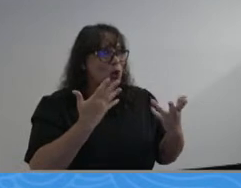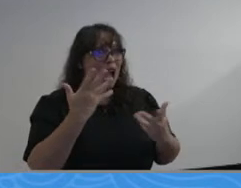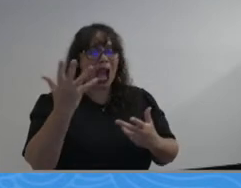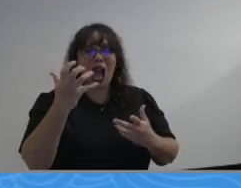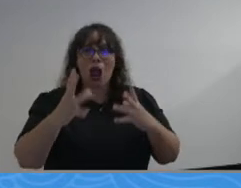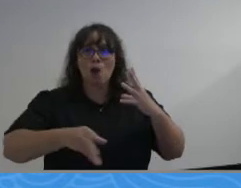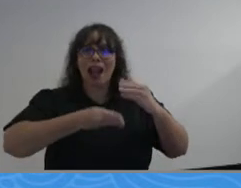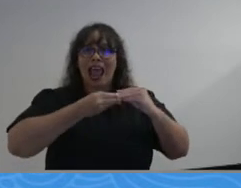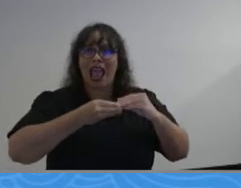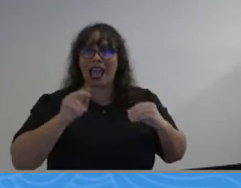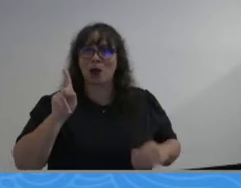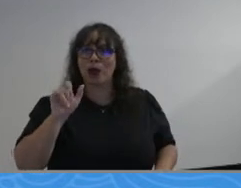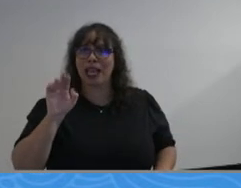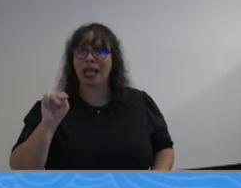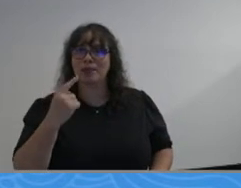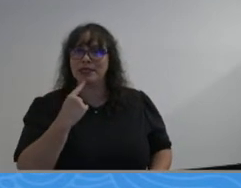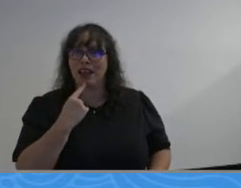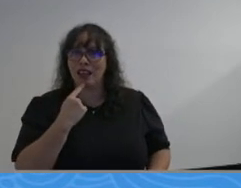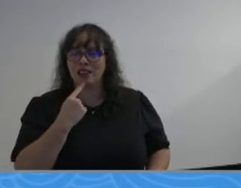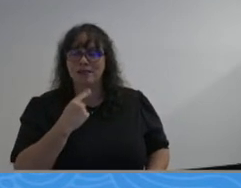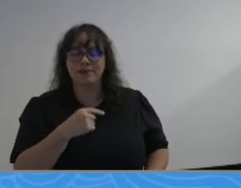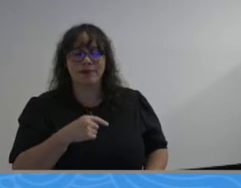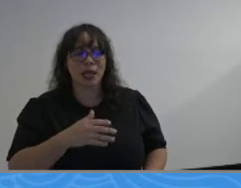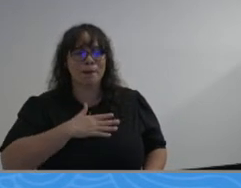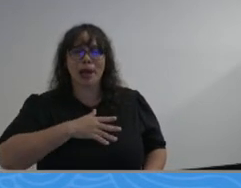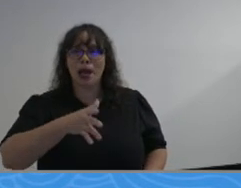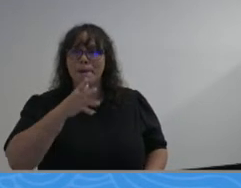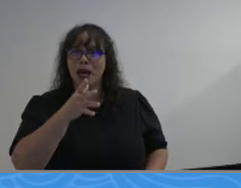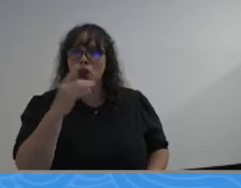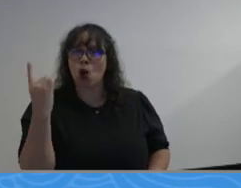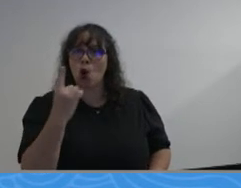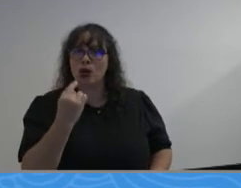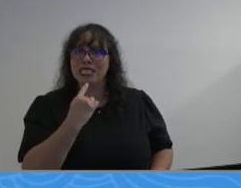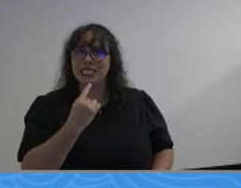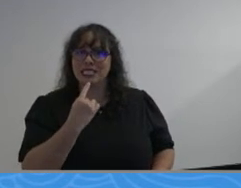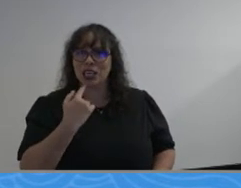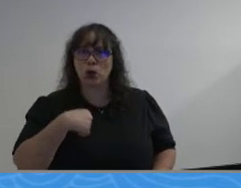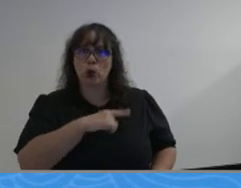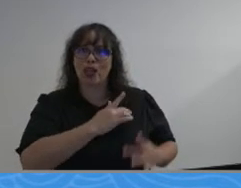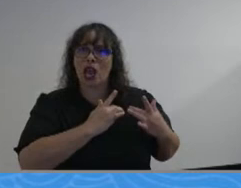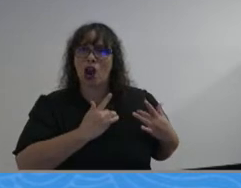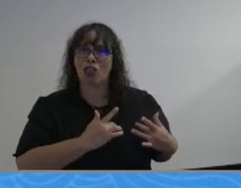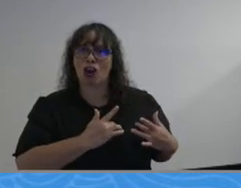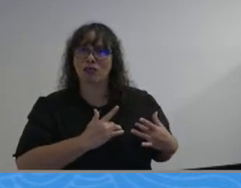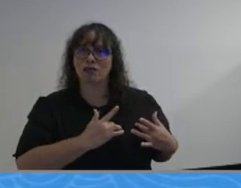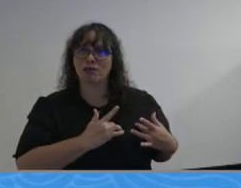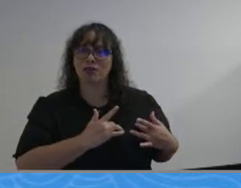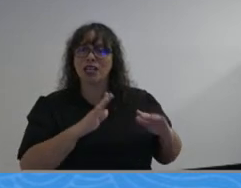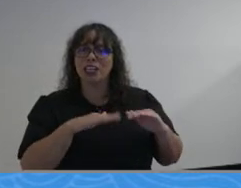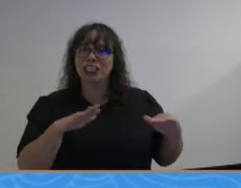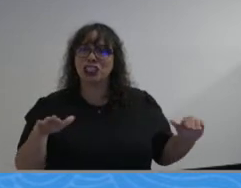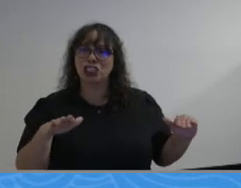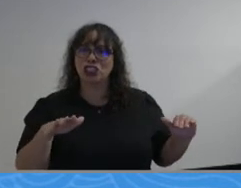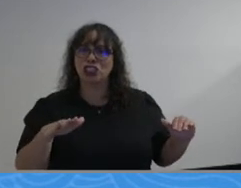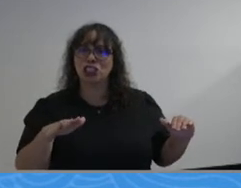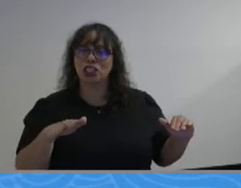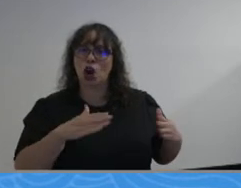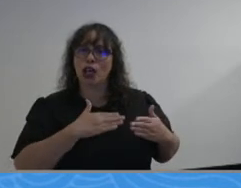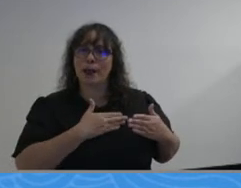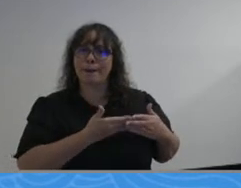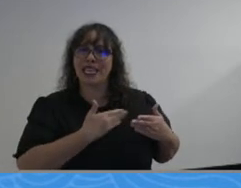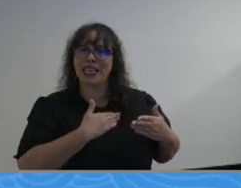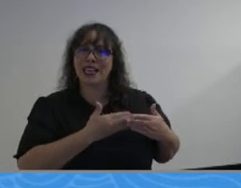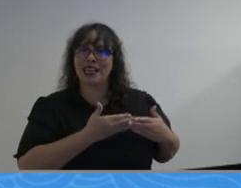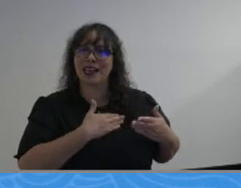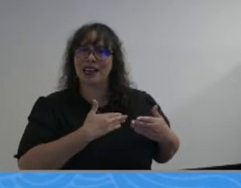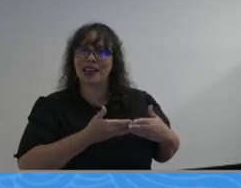I just want to add what Kim was saying is, what my mother always say, that we are the heart and children are the heartbeat. As